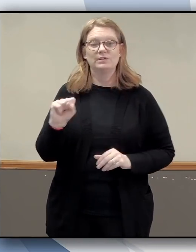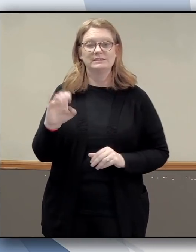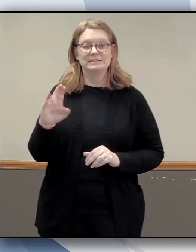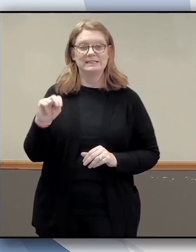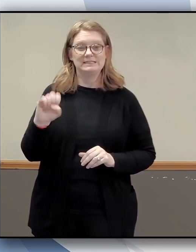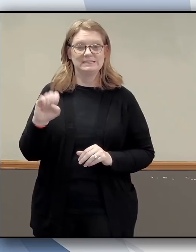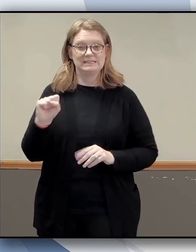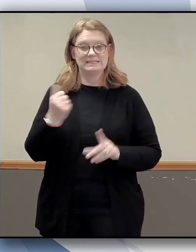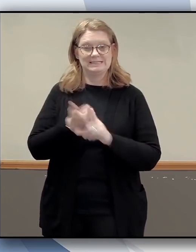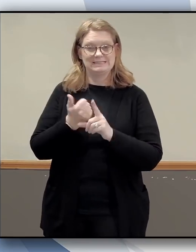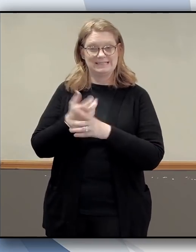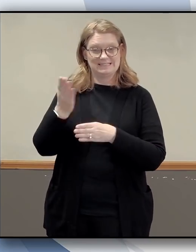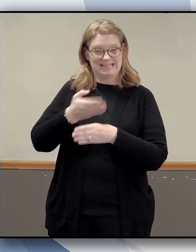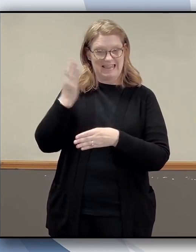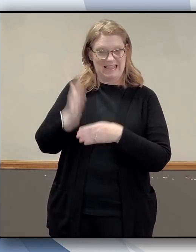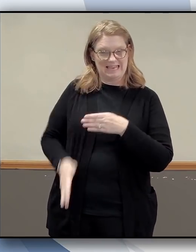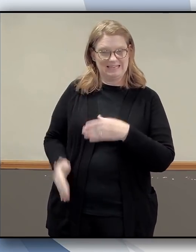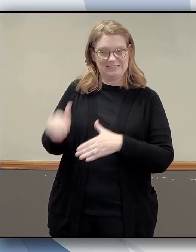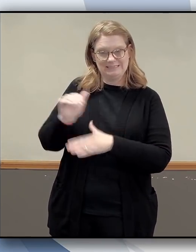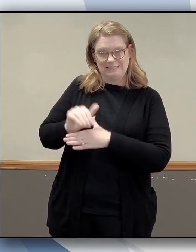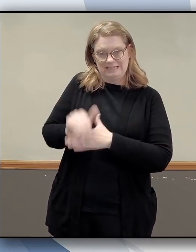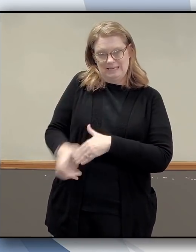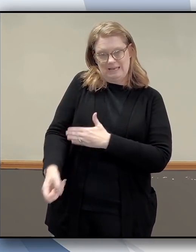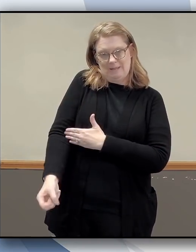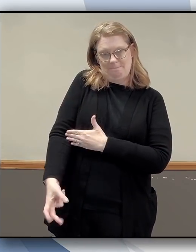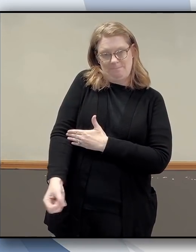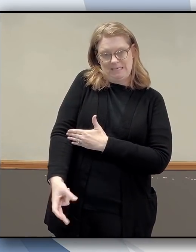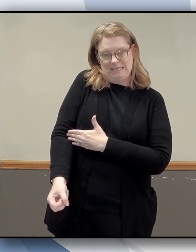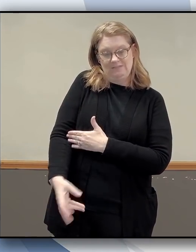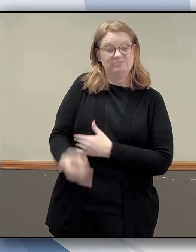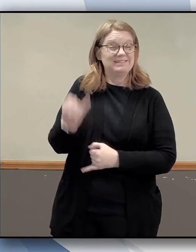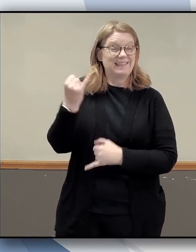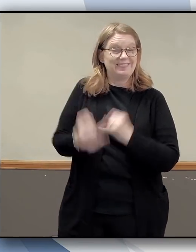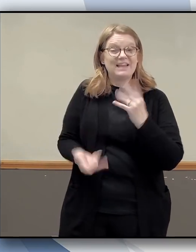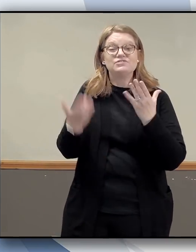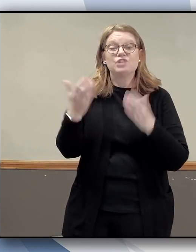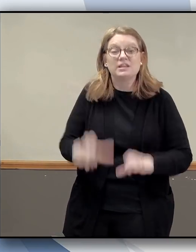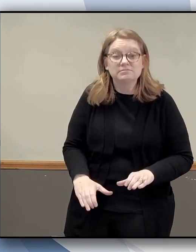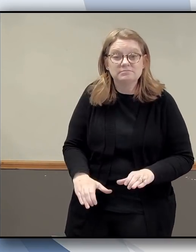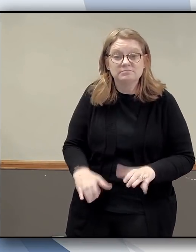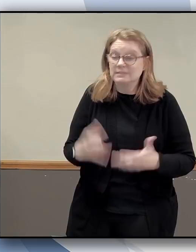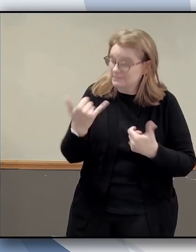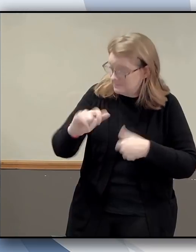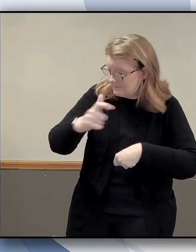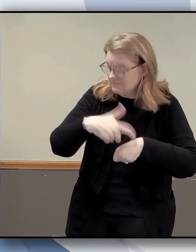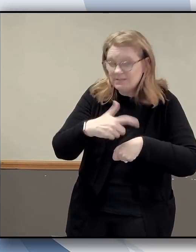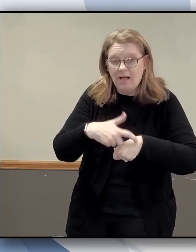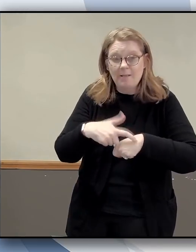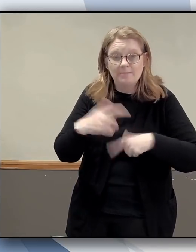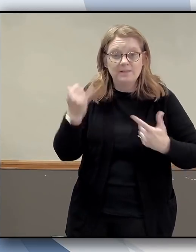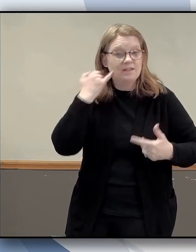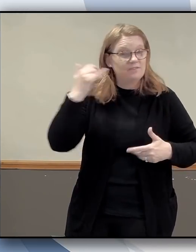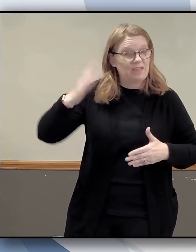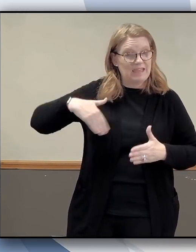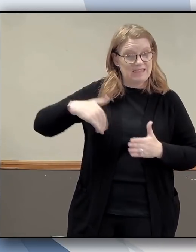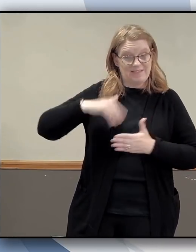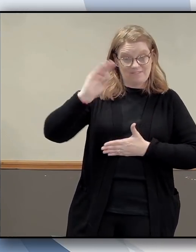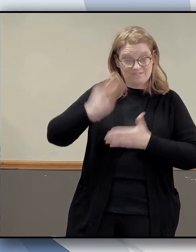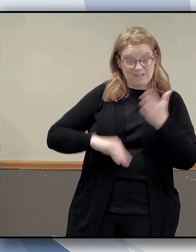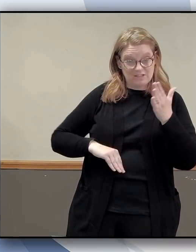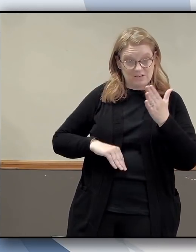early, and it's ending tonight at midnight. This is your last chance to do your part. You still have time. If you and your household have not filled out your